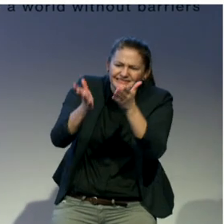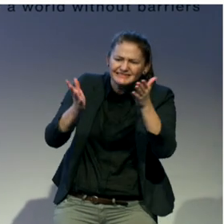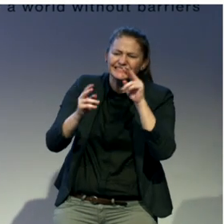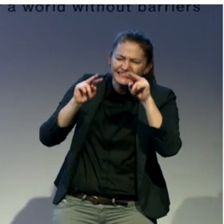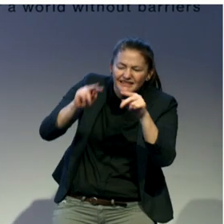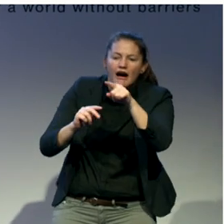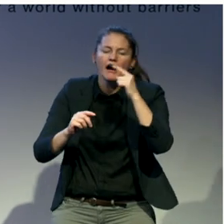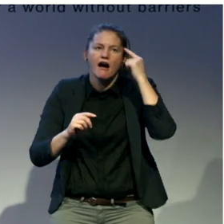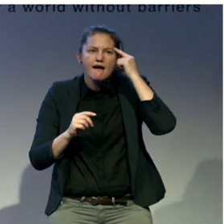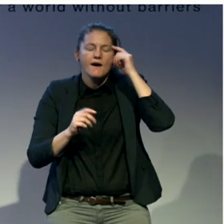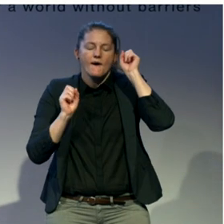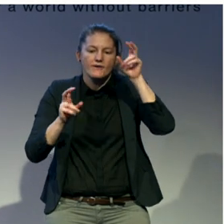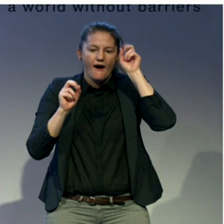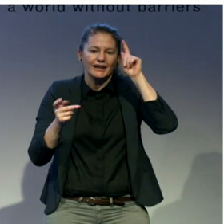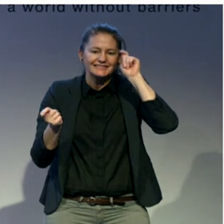society.